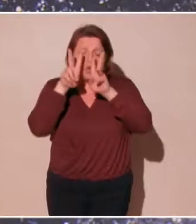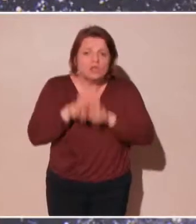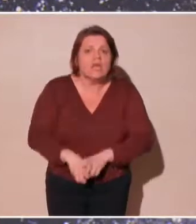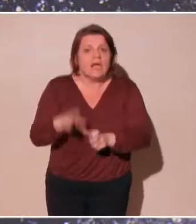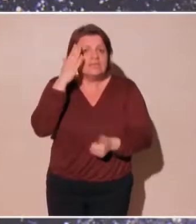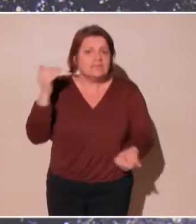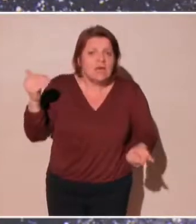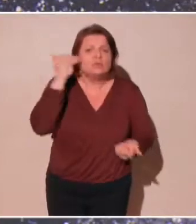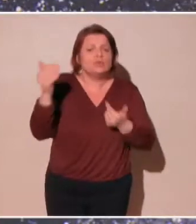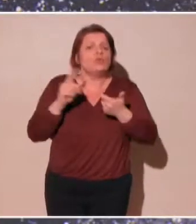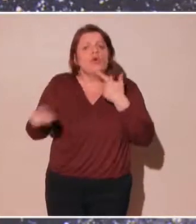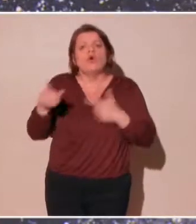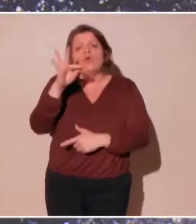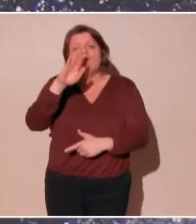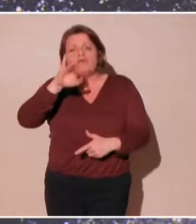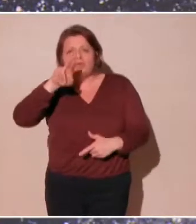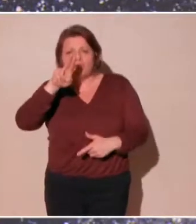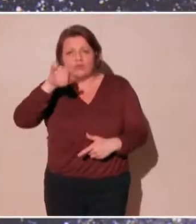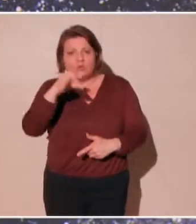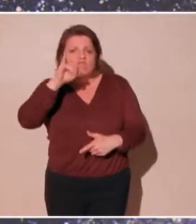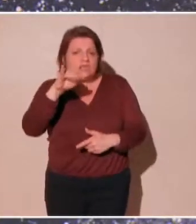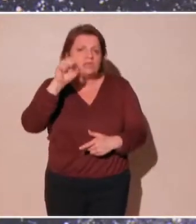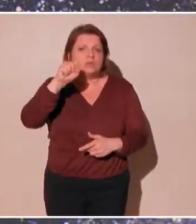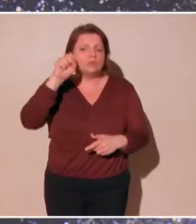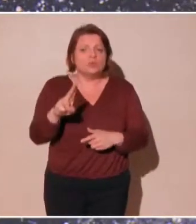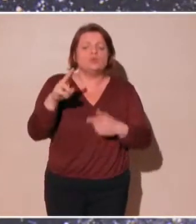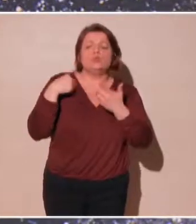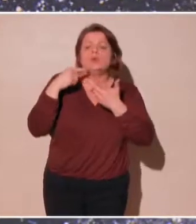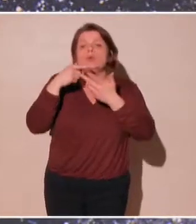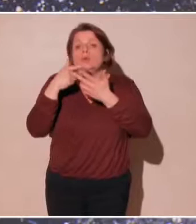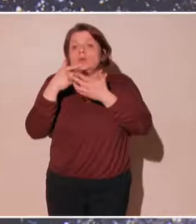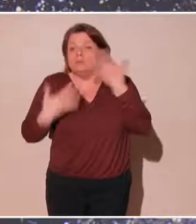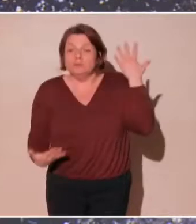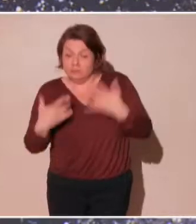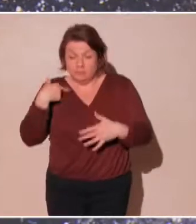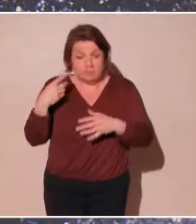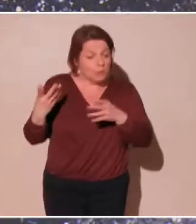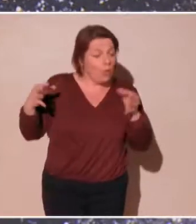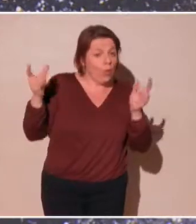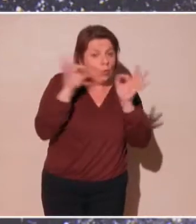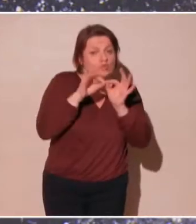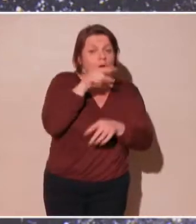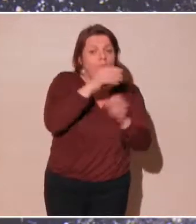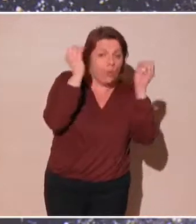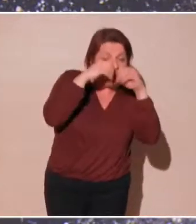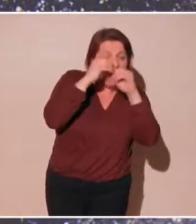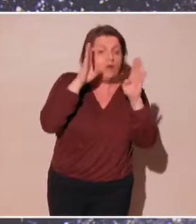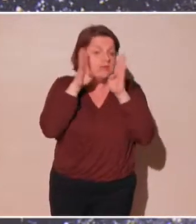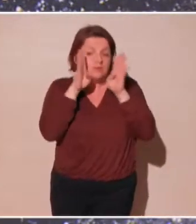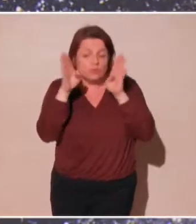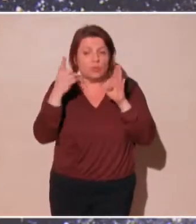Samsung, Fujitsu, IBM, DBM have joined Google and Facebook as